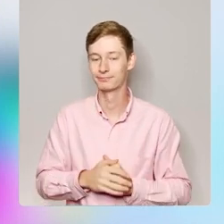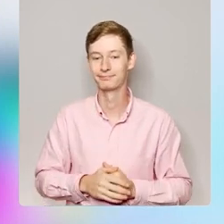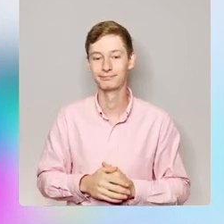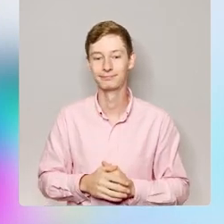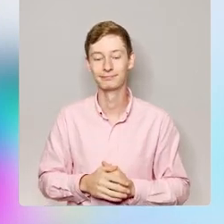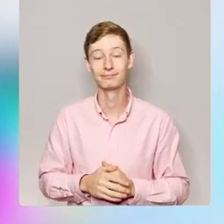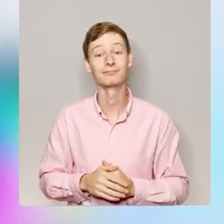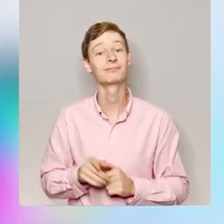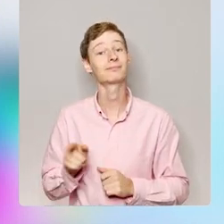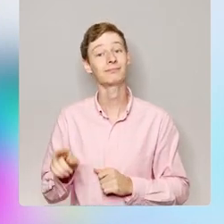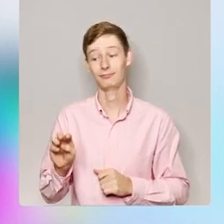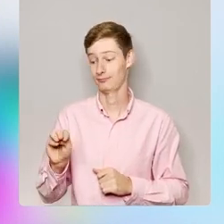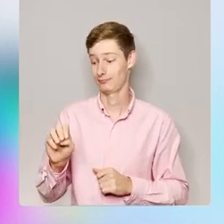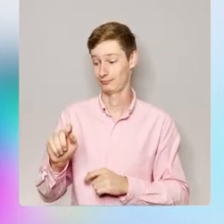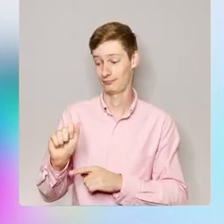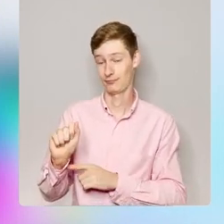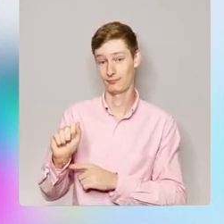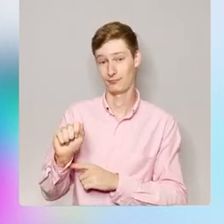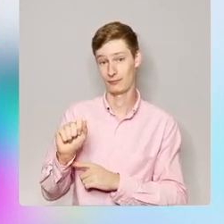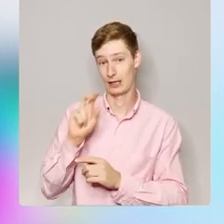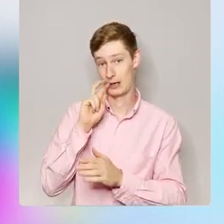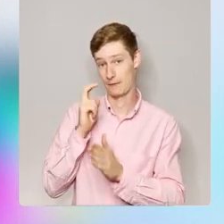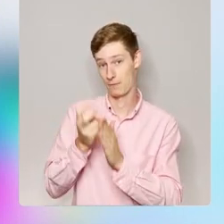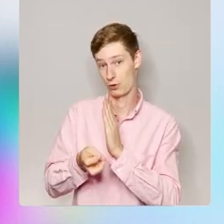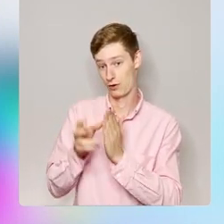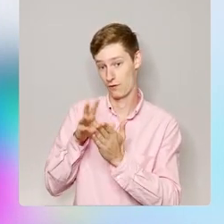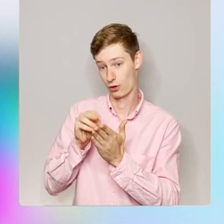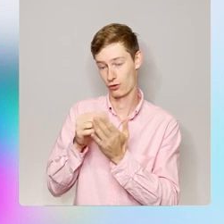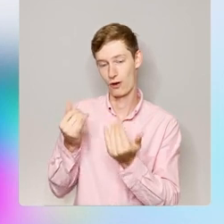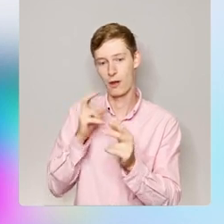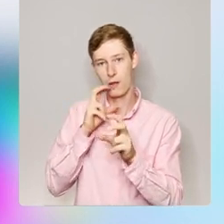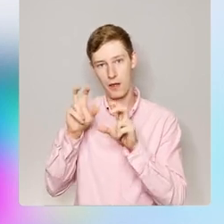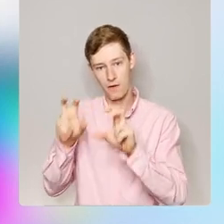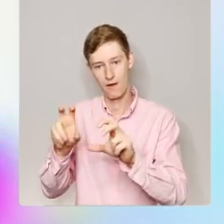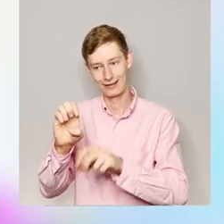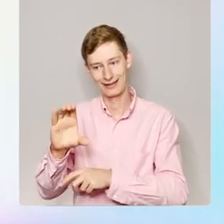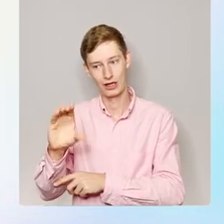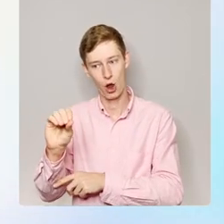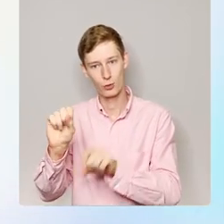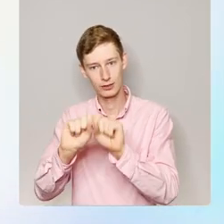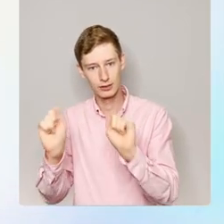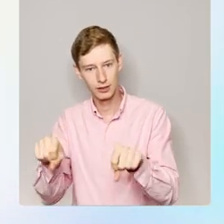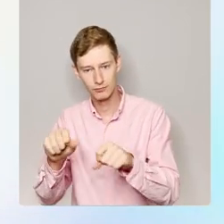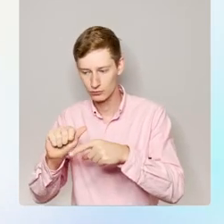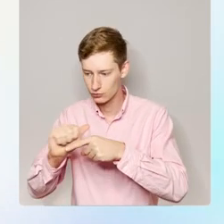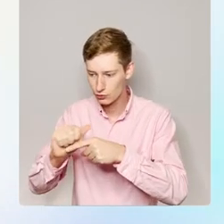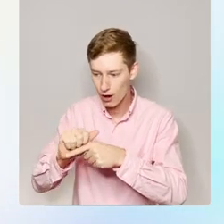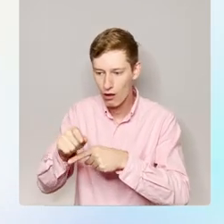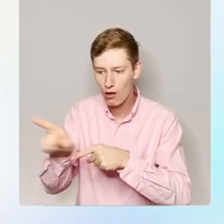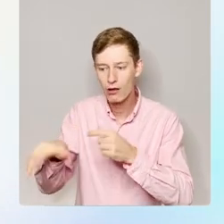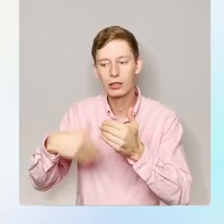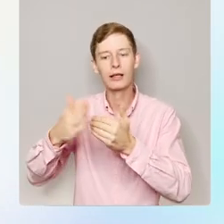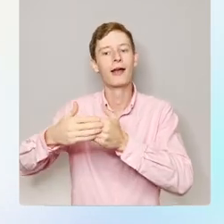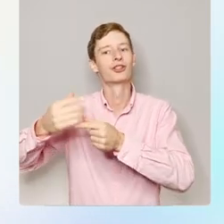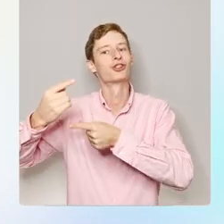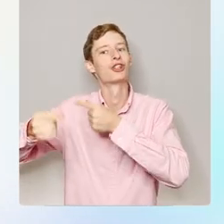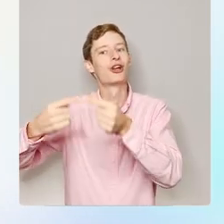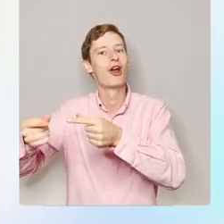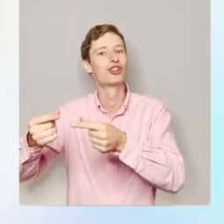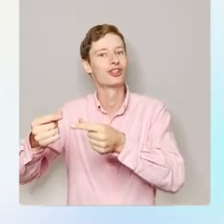To help build it, Meta Immersive Learning is investing in an ecosystem by training the next generation of metaverse